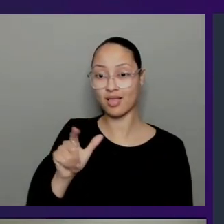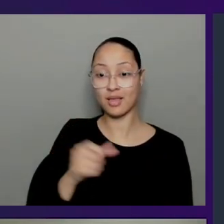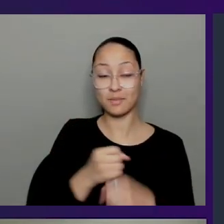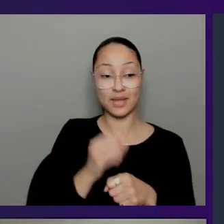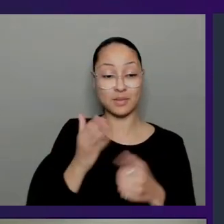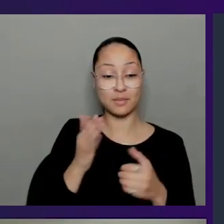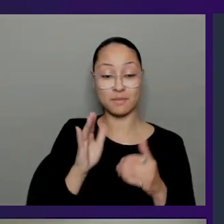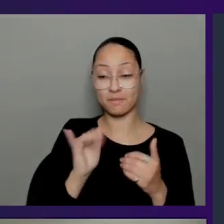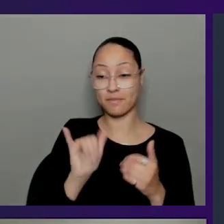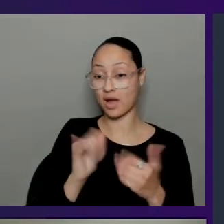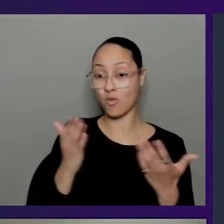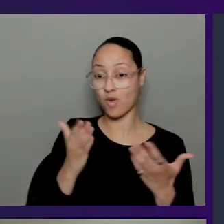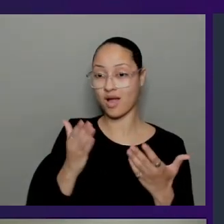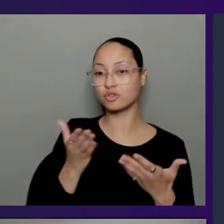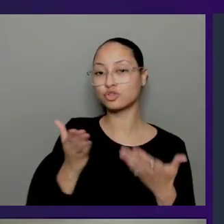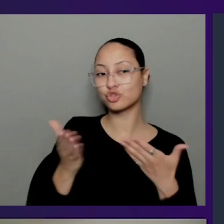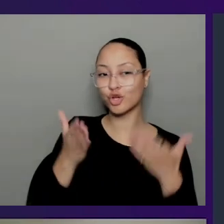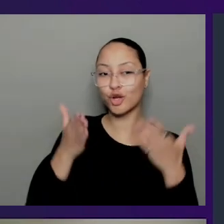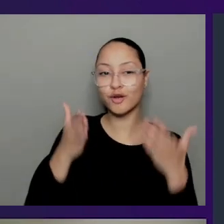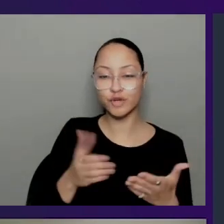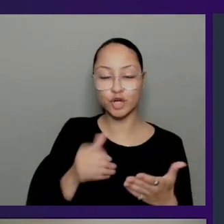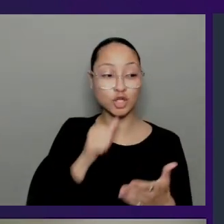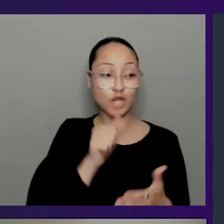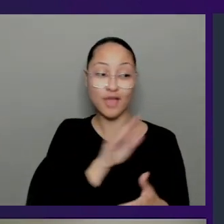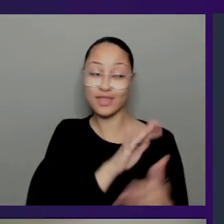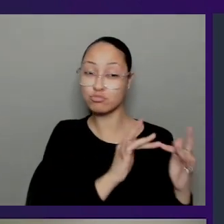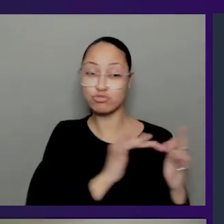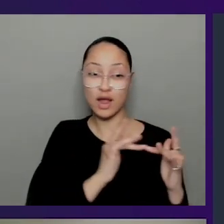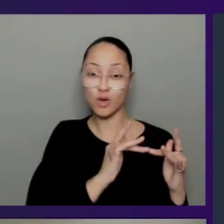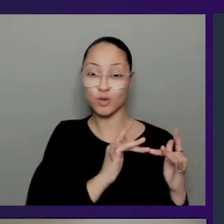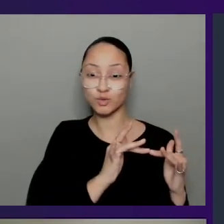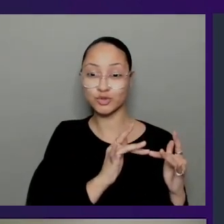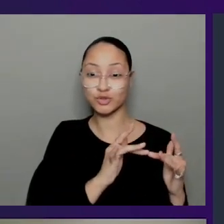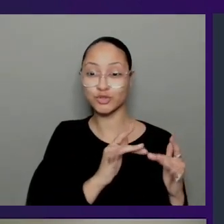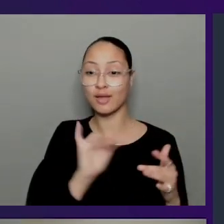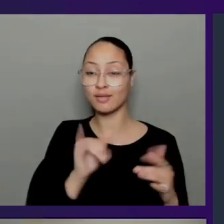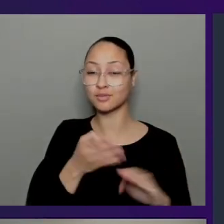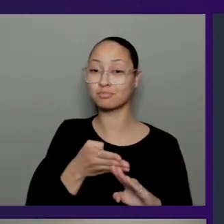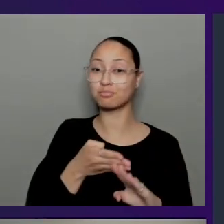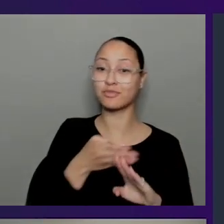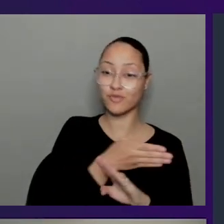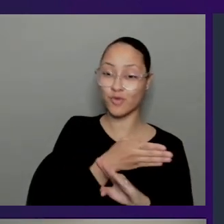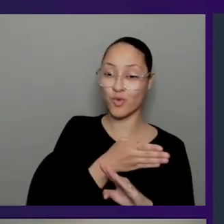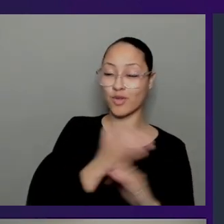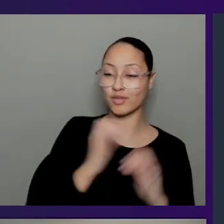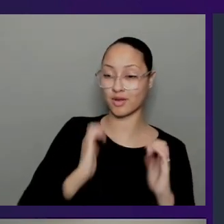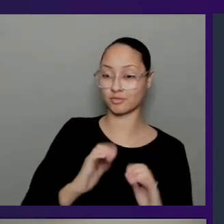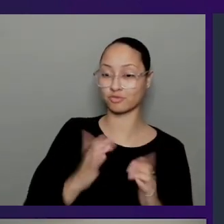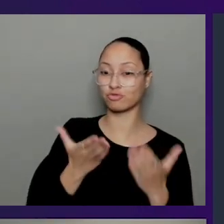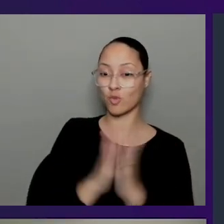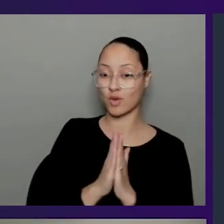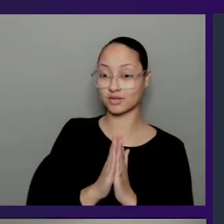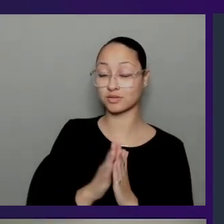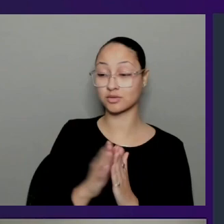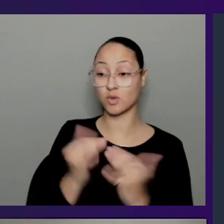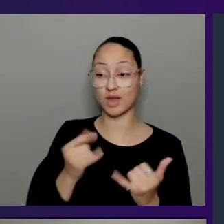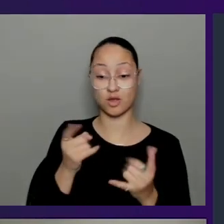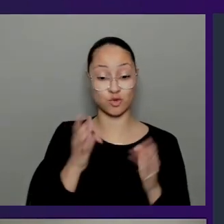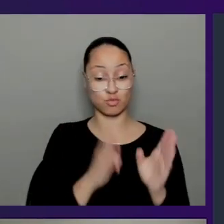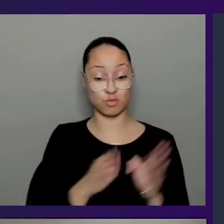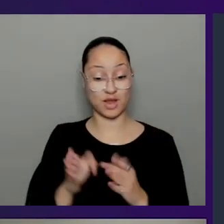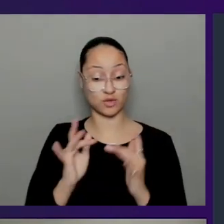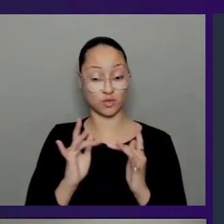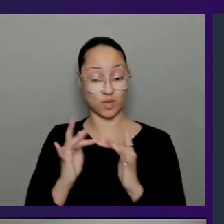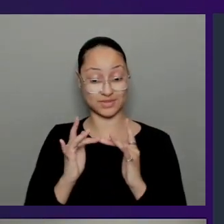browser, and it's done before the request is made by the customer. So you prepare the site now, it's sitting on a